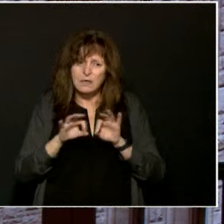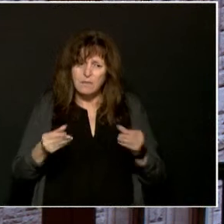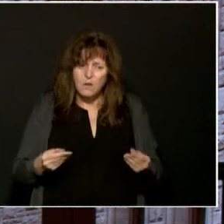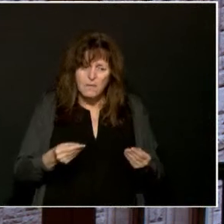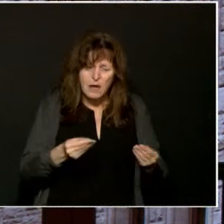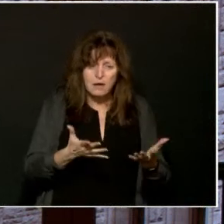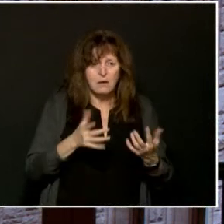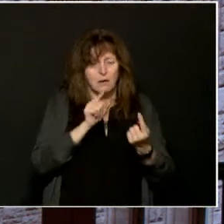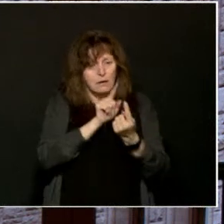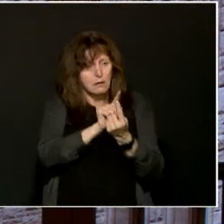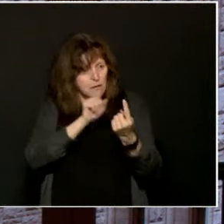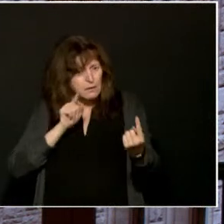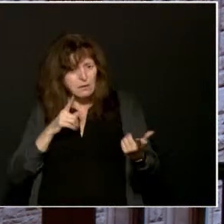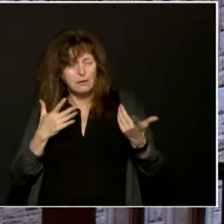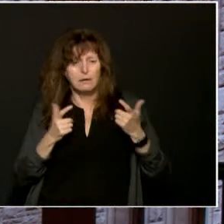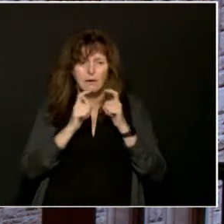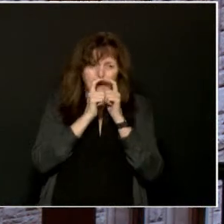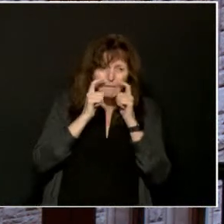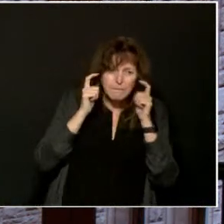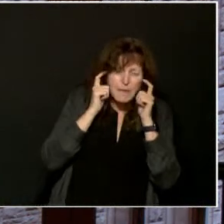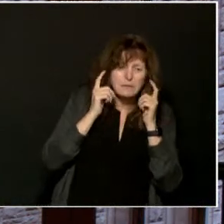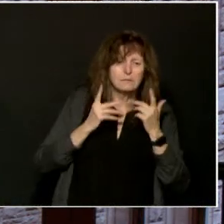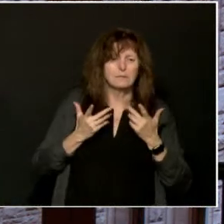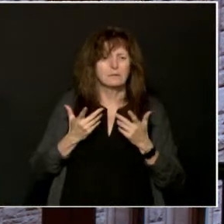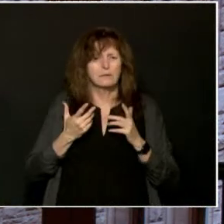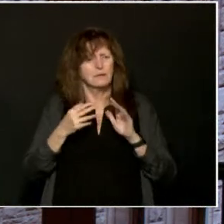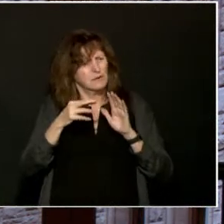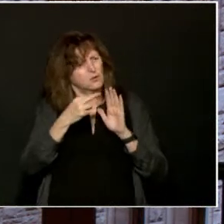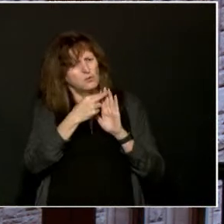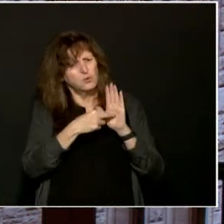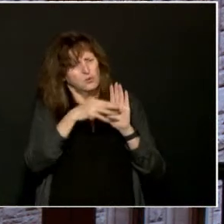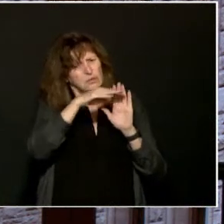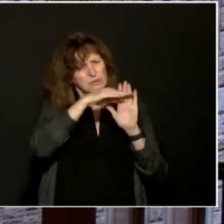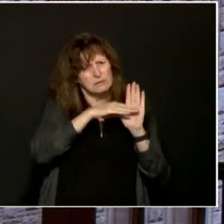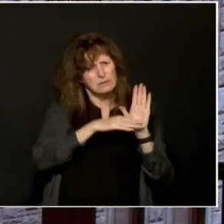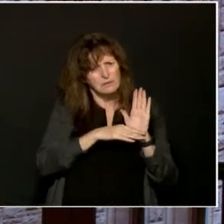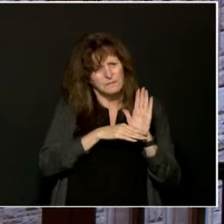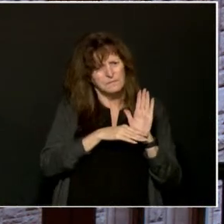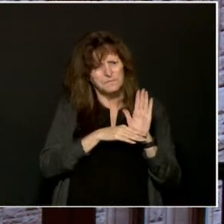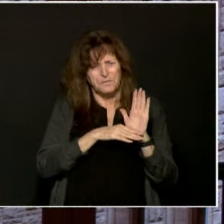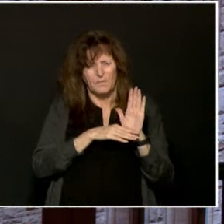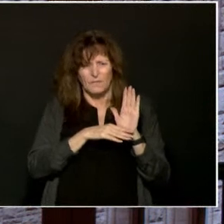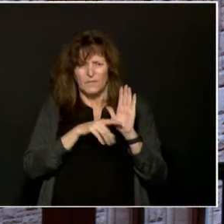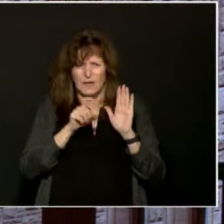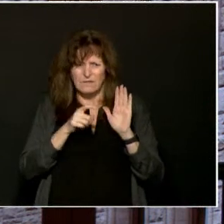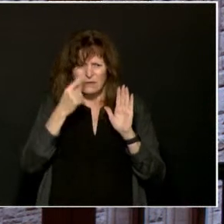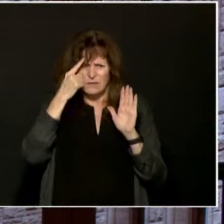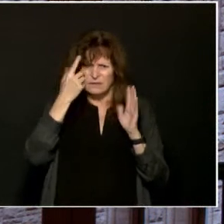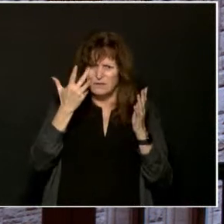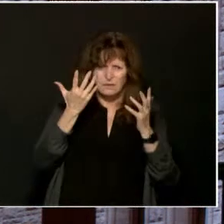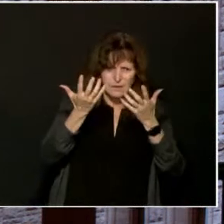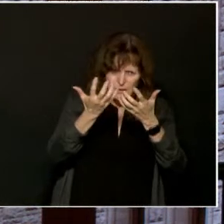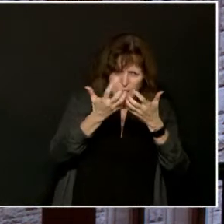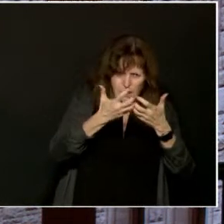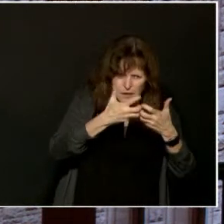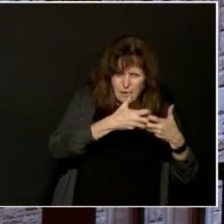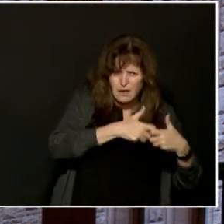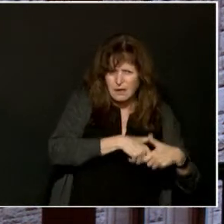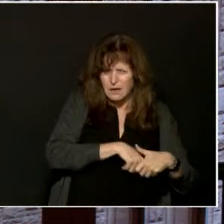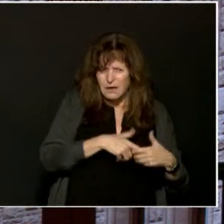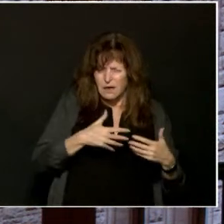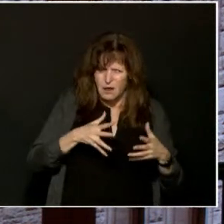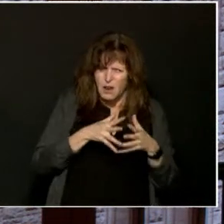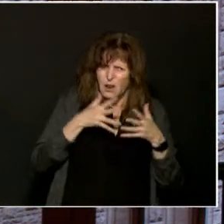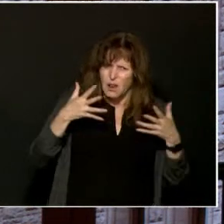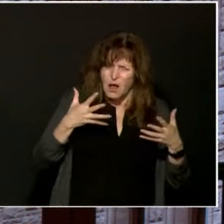and spacing. And so there's a lot of logistics to be worked out, and no doubt quite different in different parts of the province